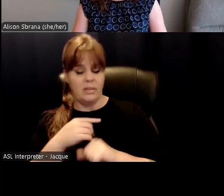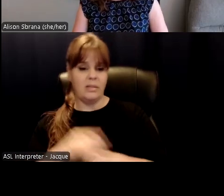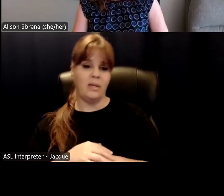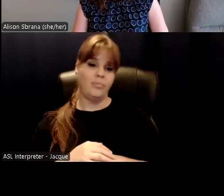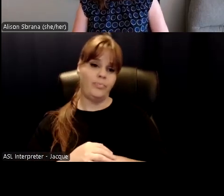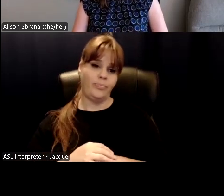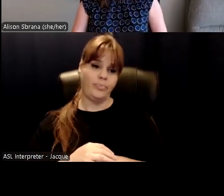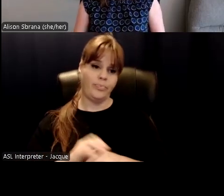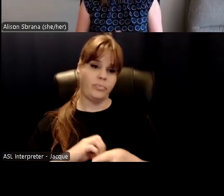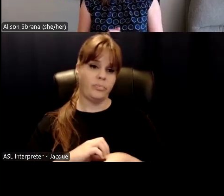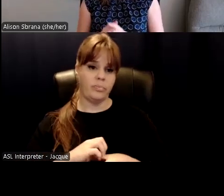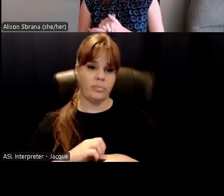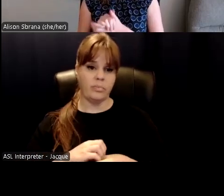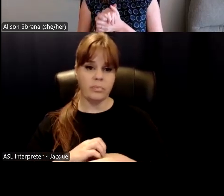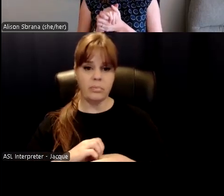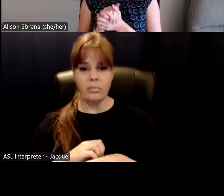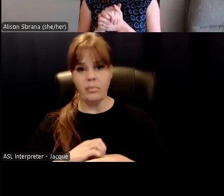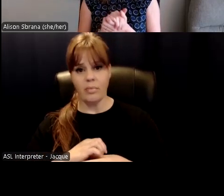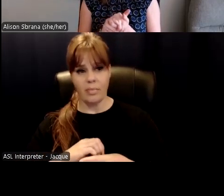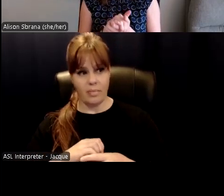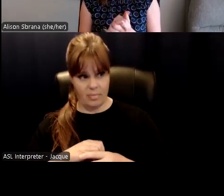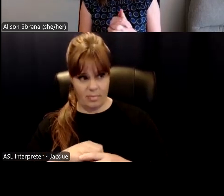Next slide, please.